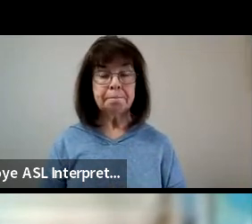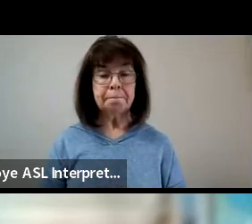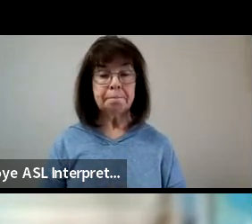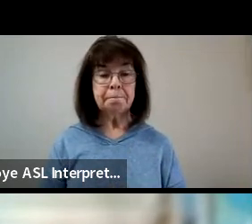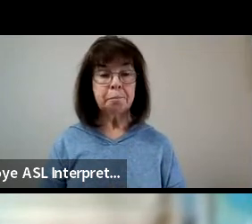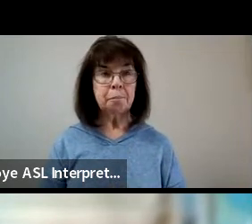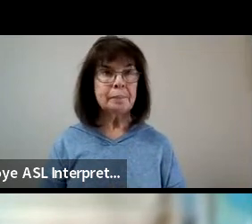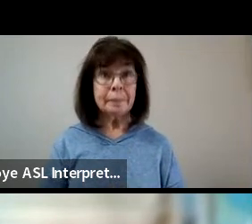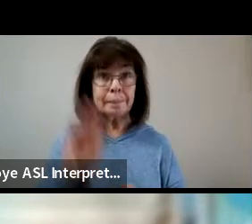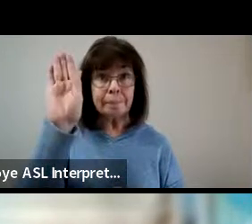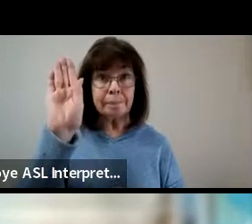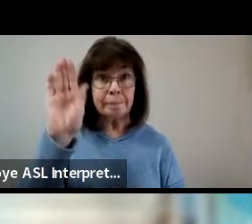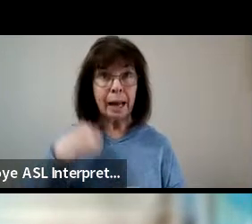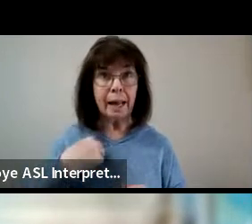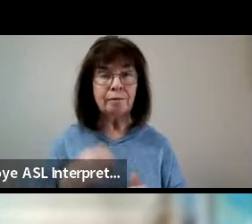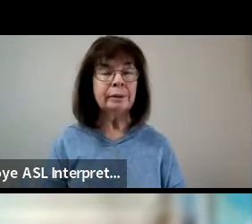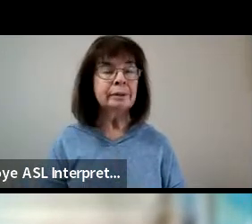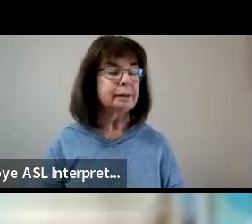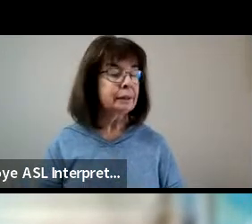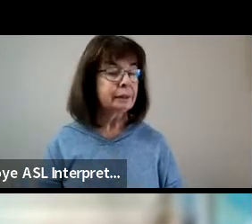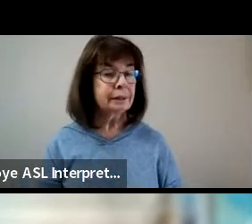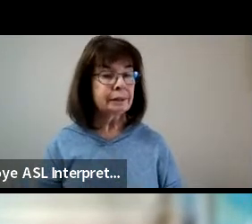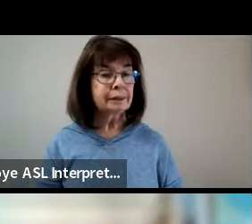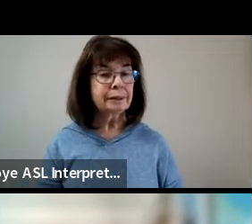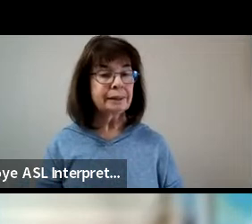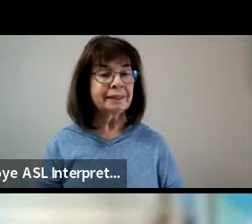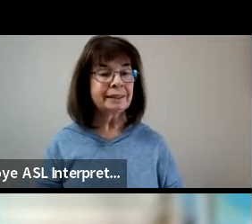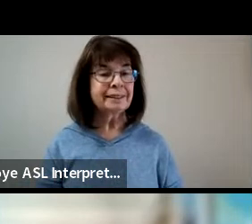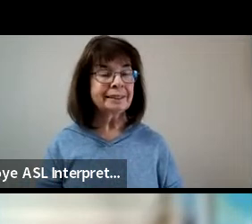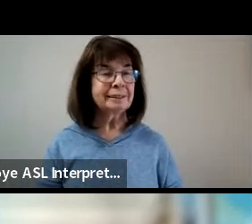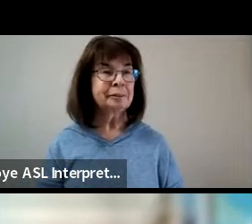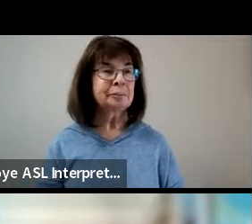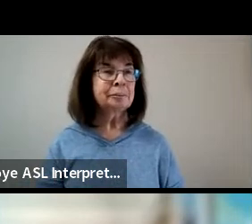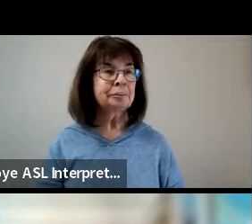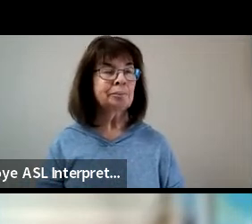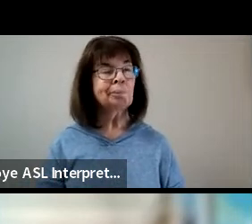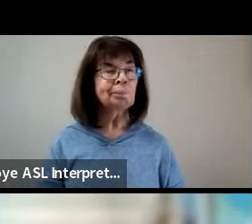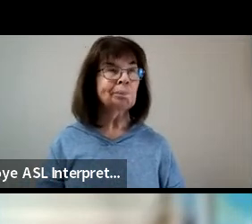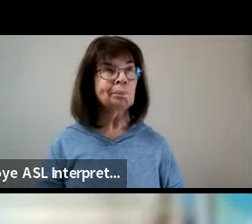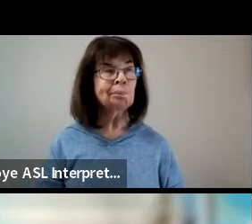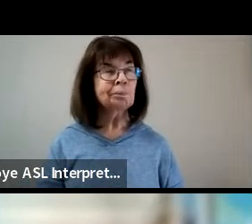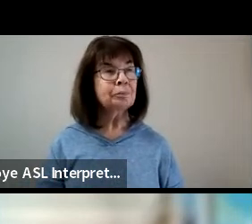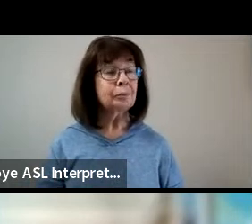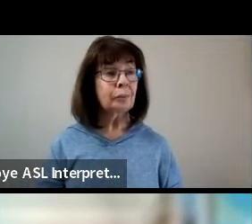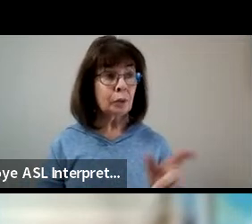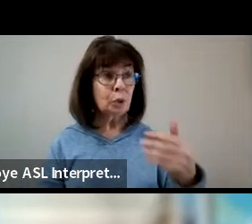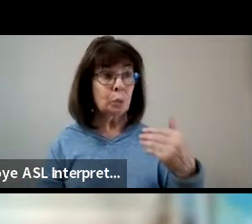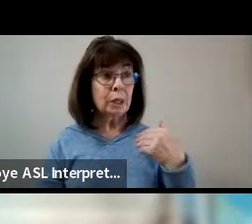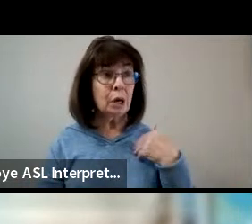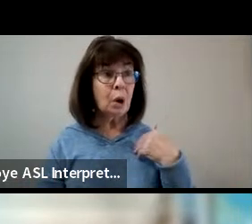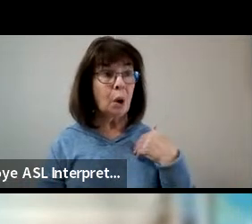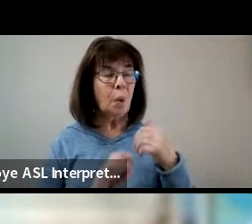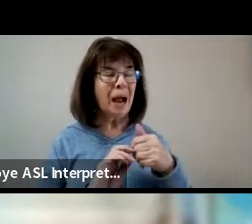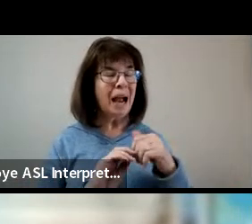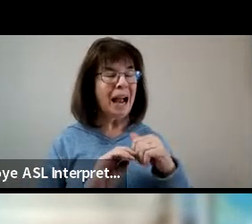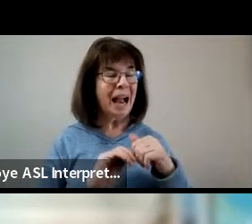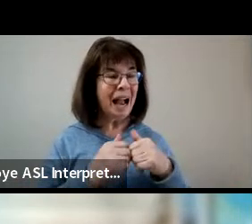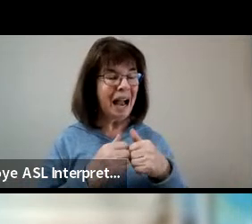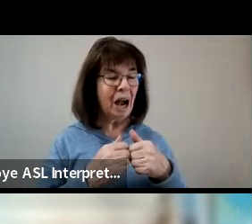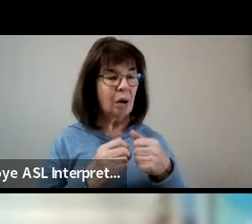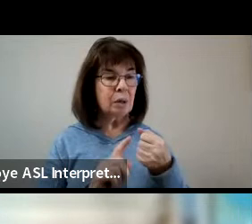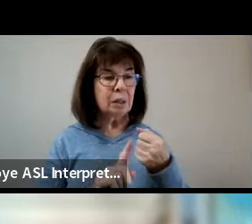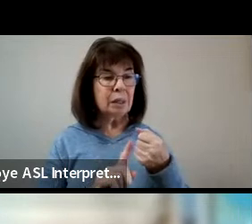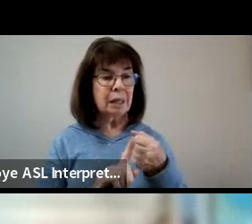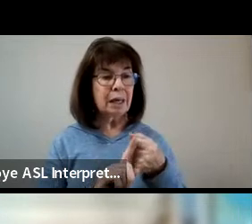I have a question, as I just said to put my hand up. Do we know how impacted like Centro